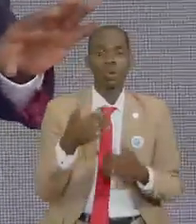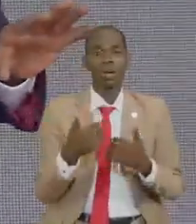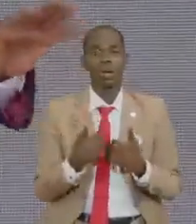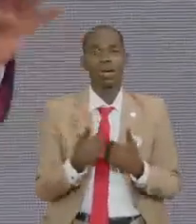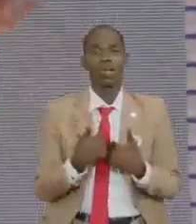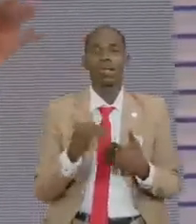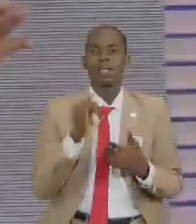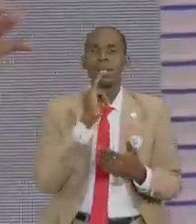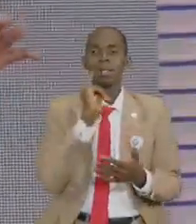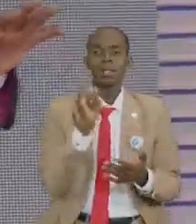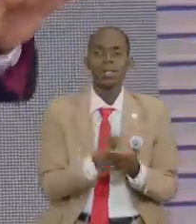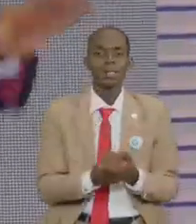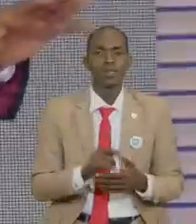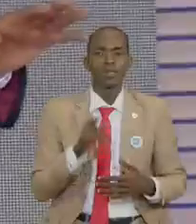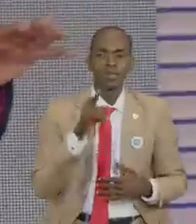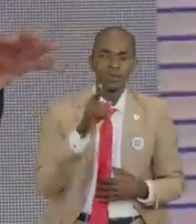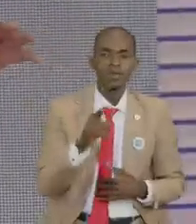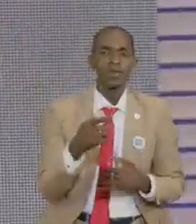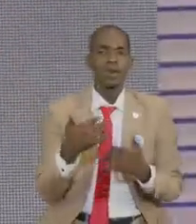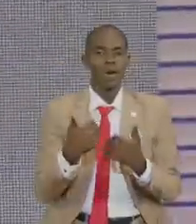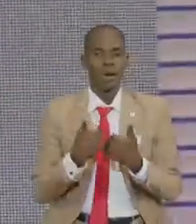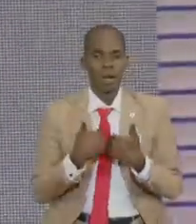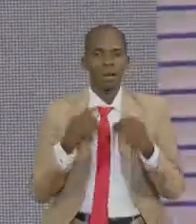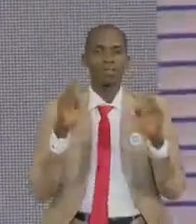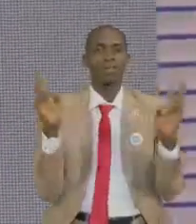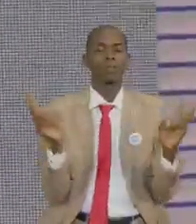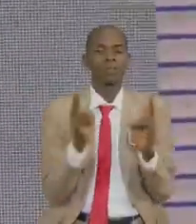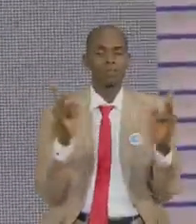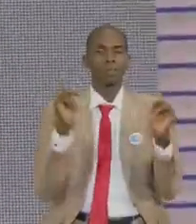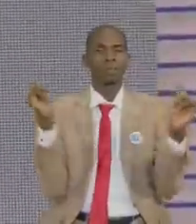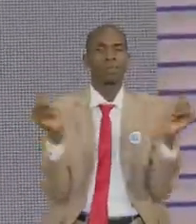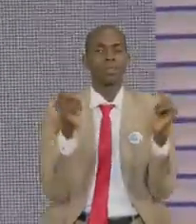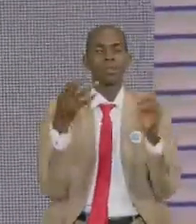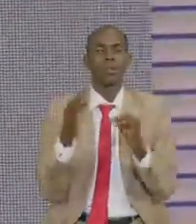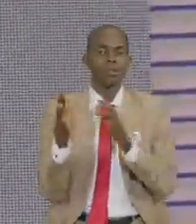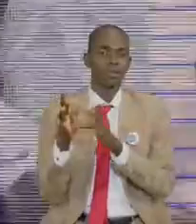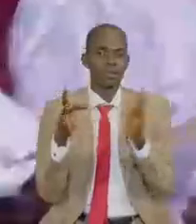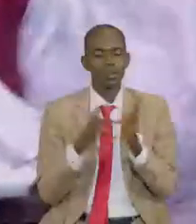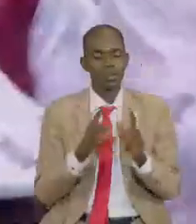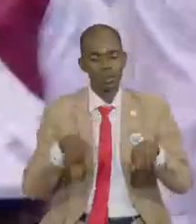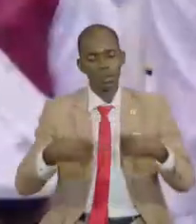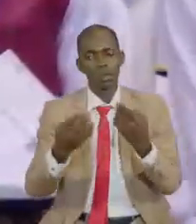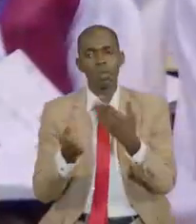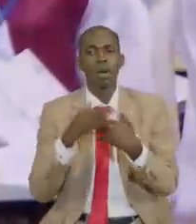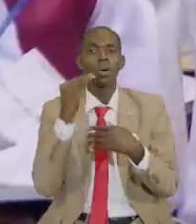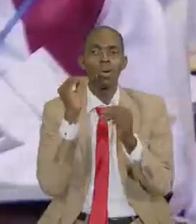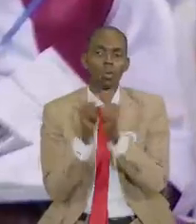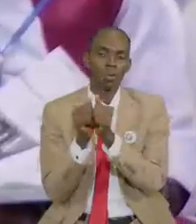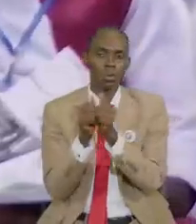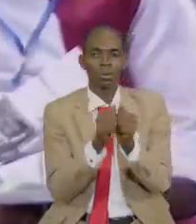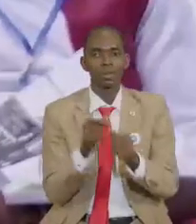that you have the victory, the triumph of Jesus going home with you.